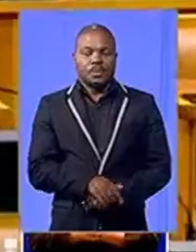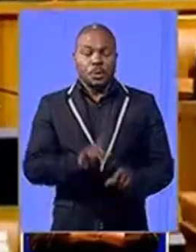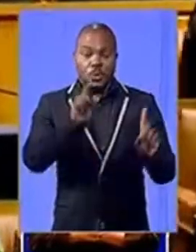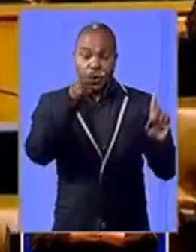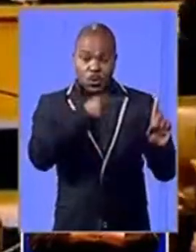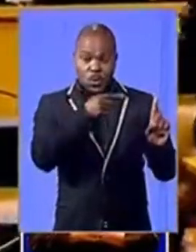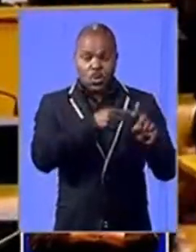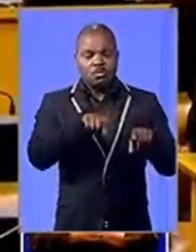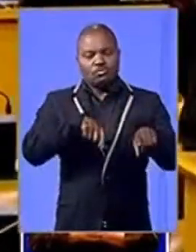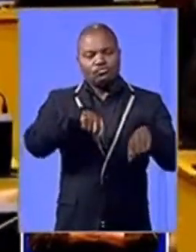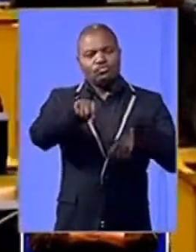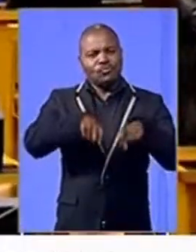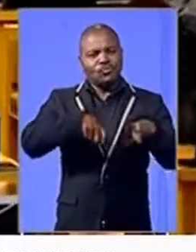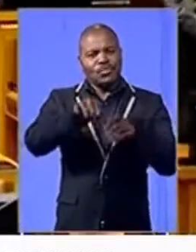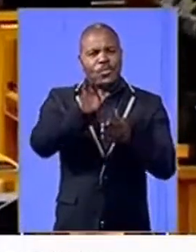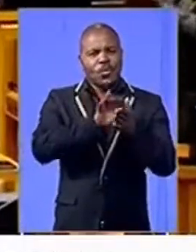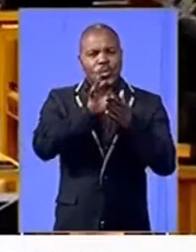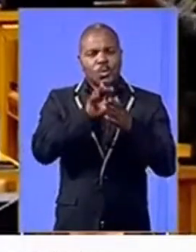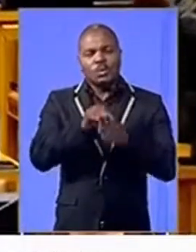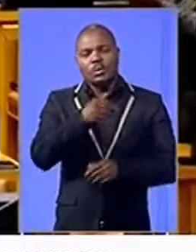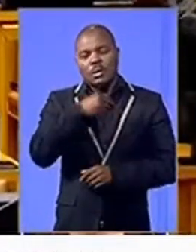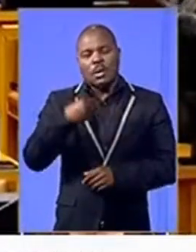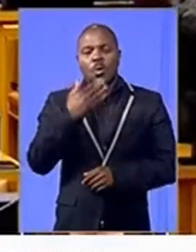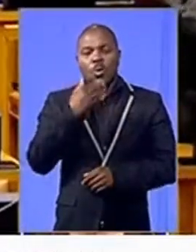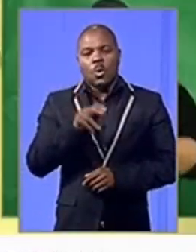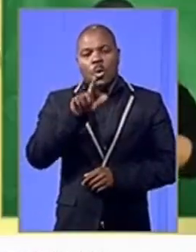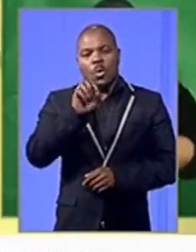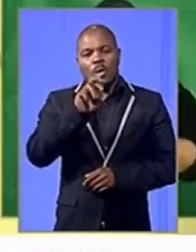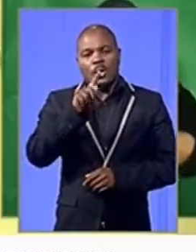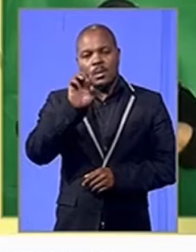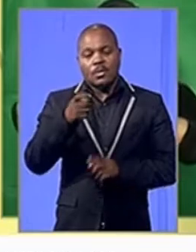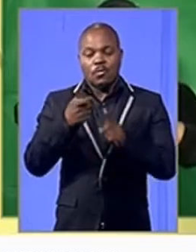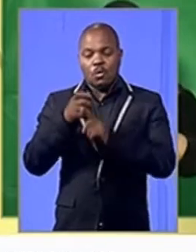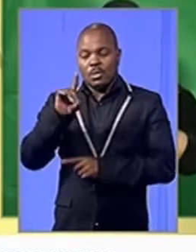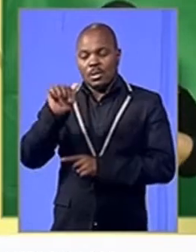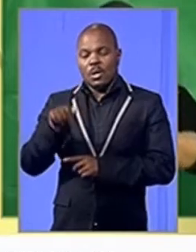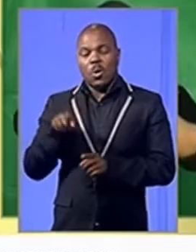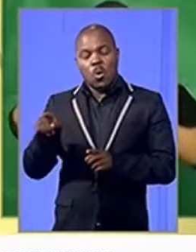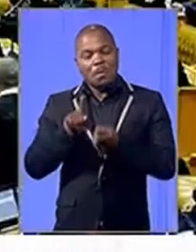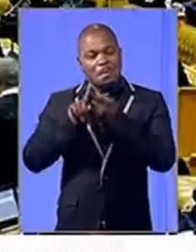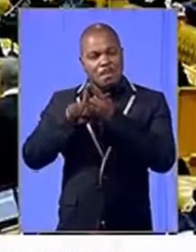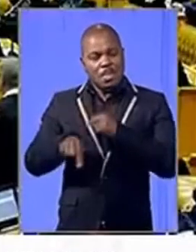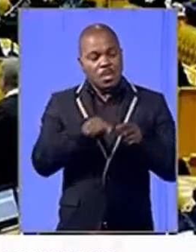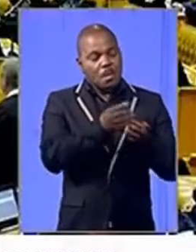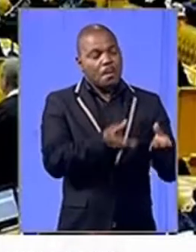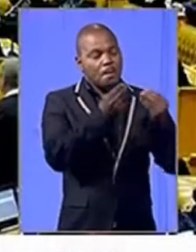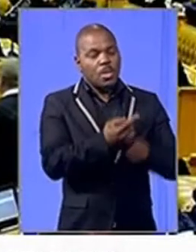Mapisa-Nqakula o ne a qothisana lehlokwa le ngaka Annelie Lotriet wa DA eo a mo fetile mohalotswa ka divoutu